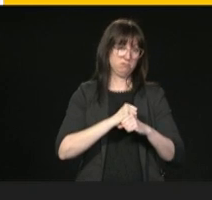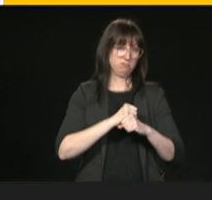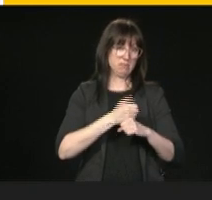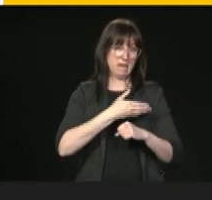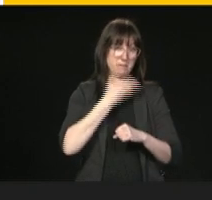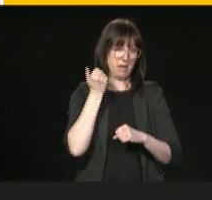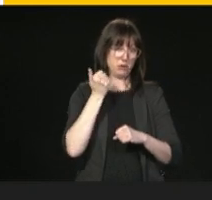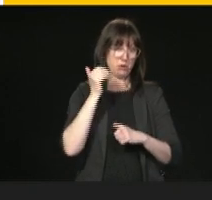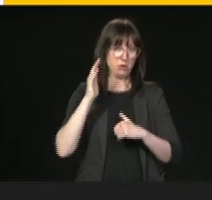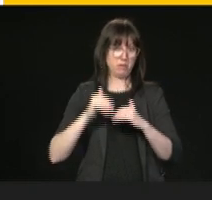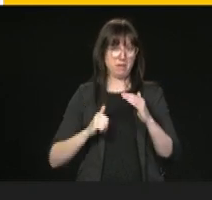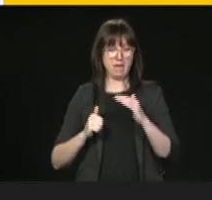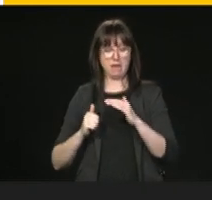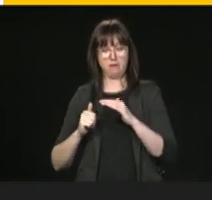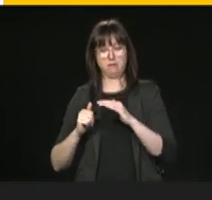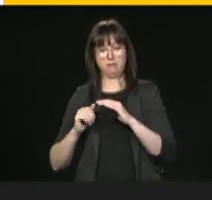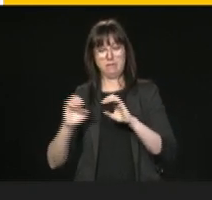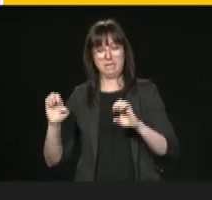agency.